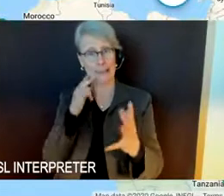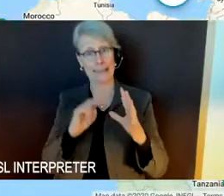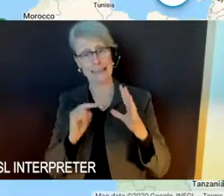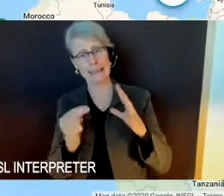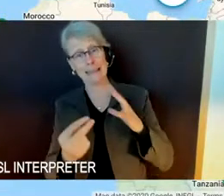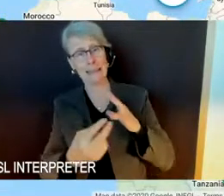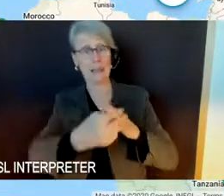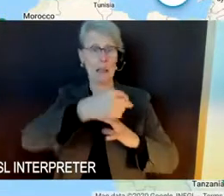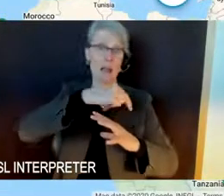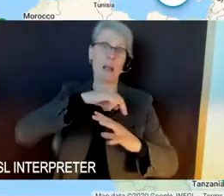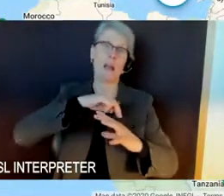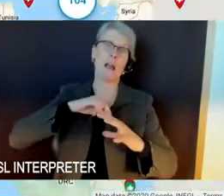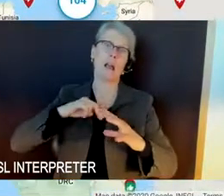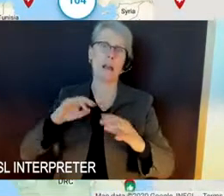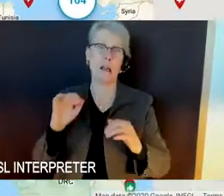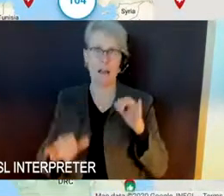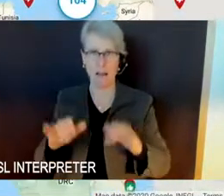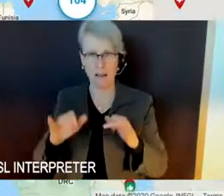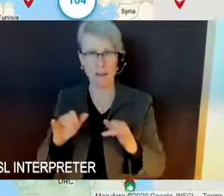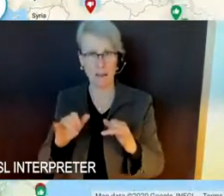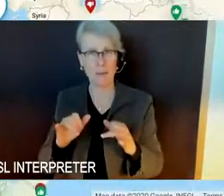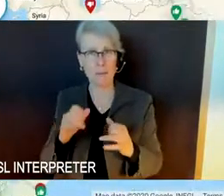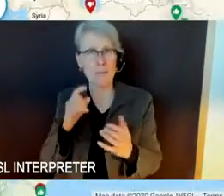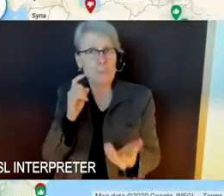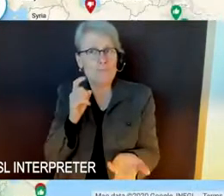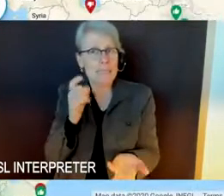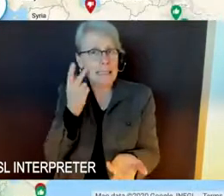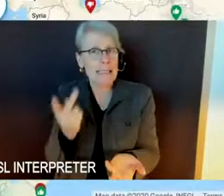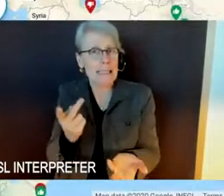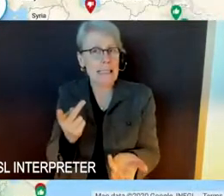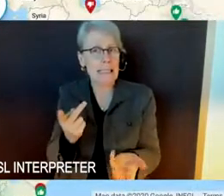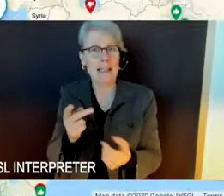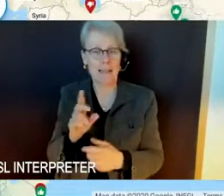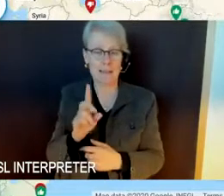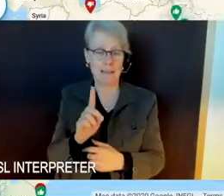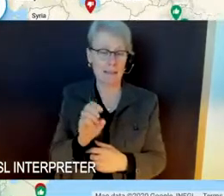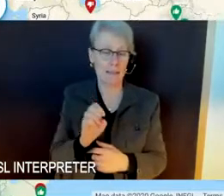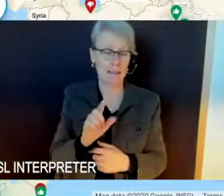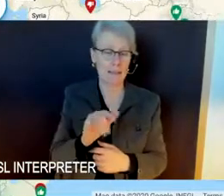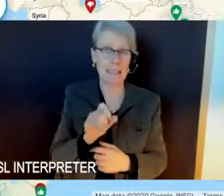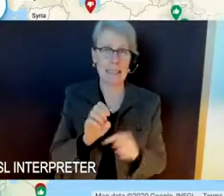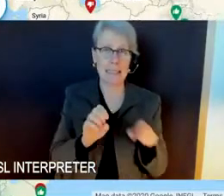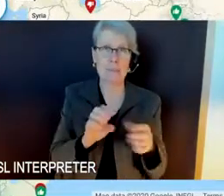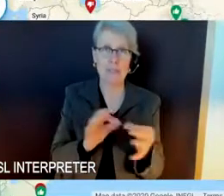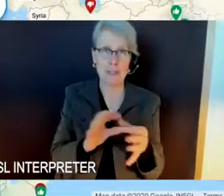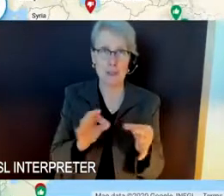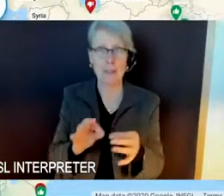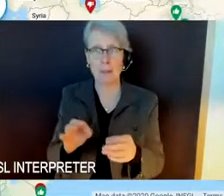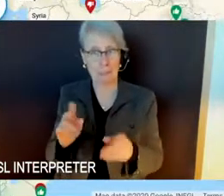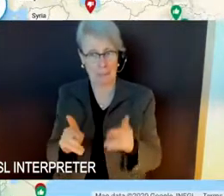global scale, that's where you start to recognize exactly the types of things that Delyse was speaking